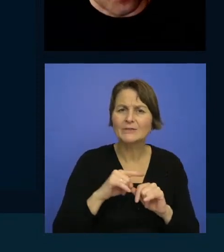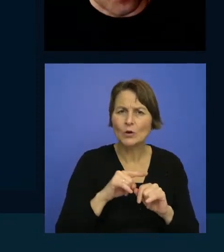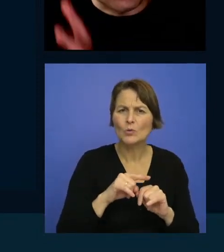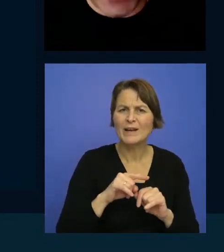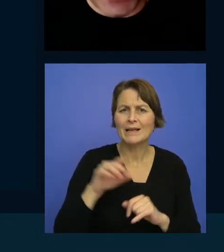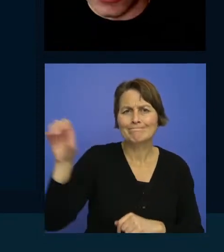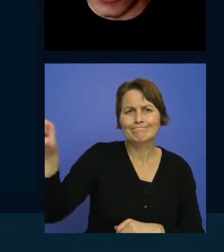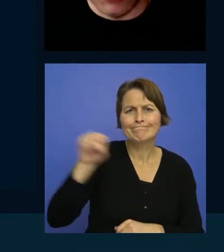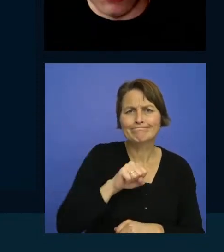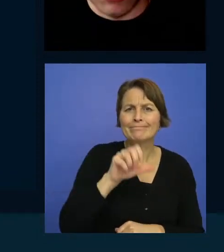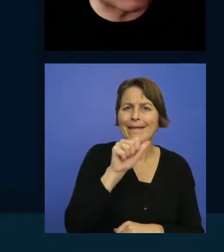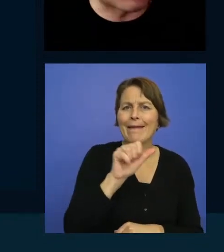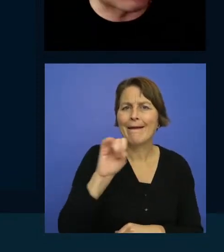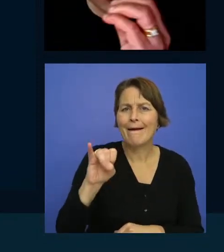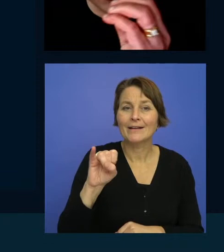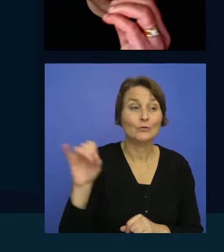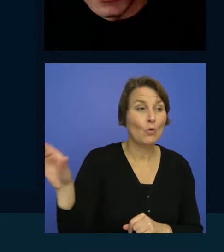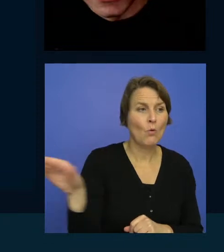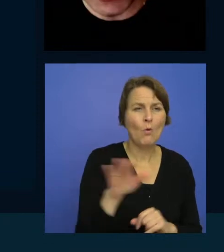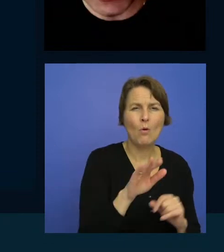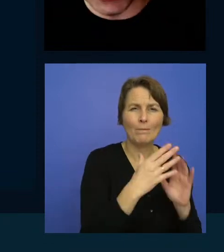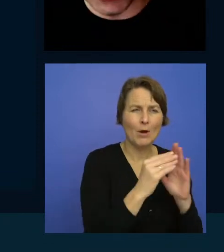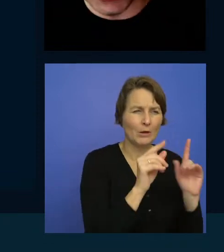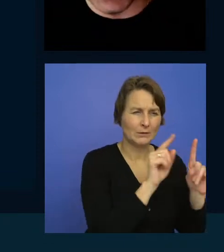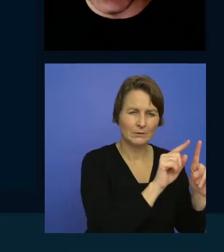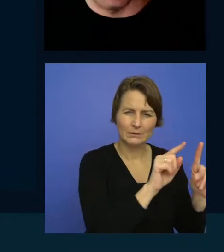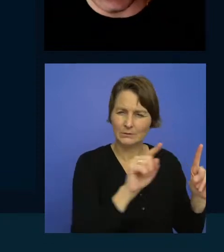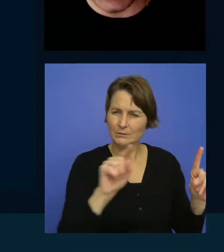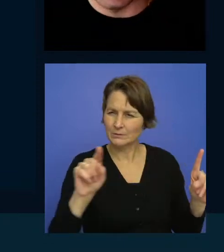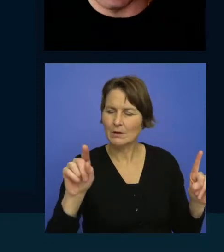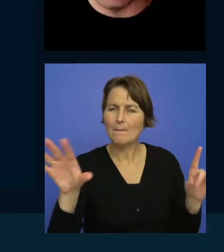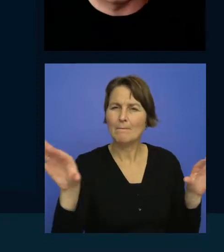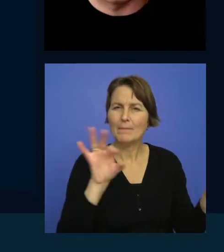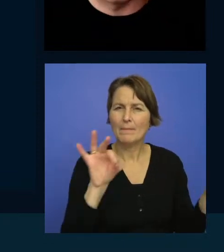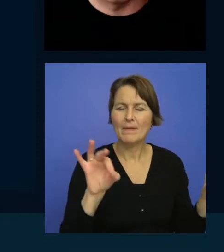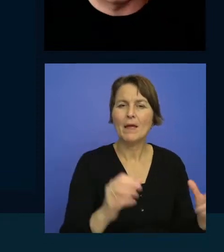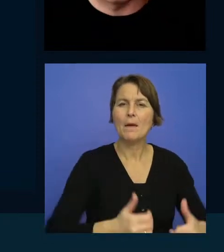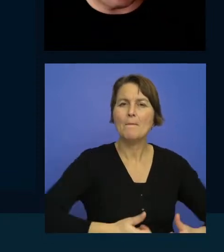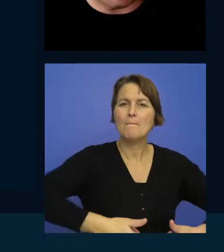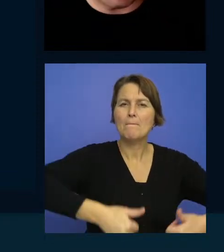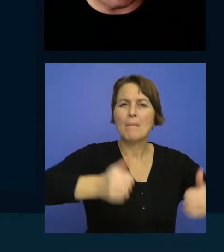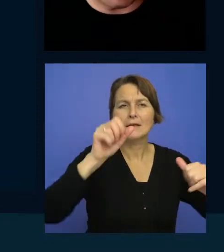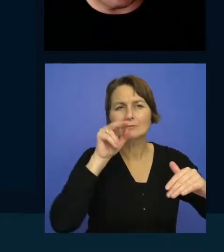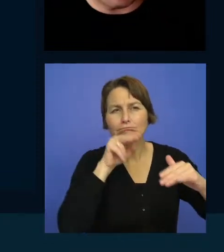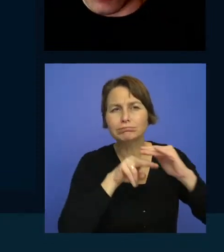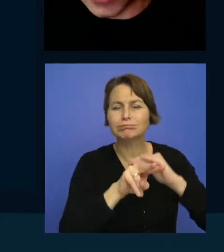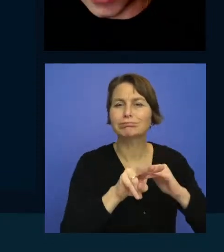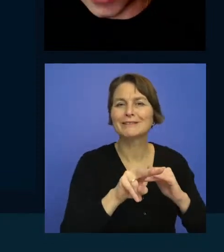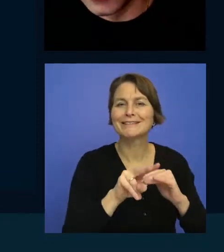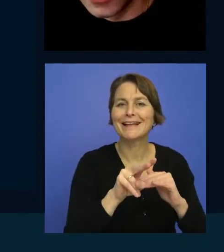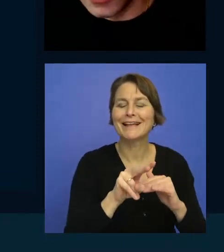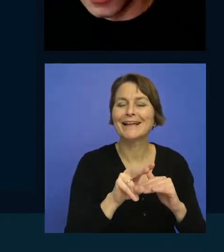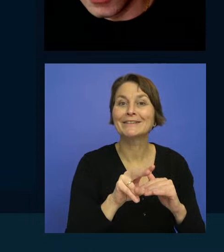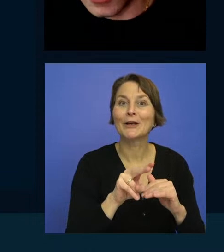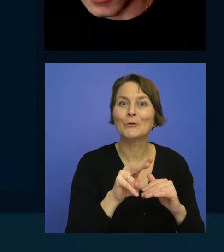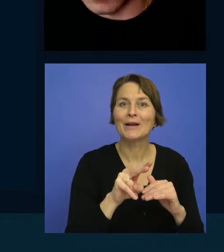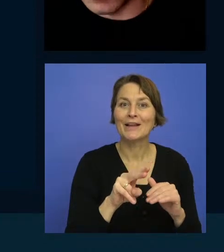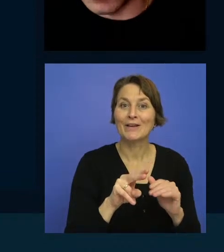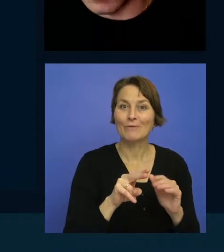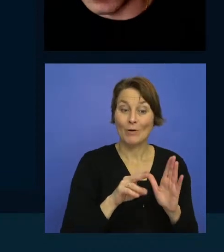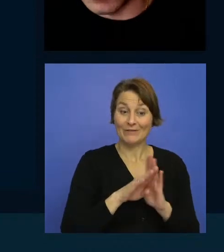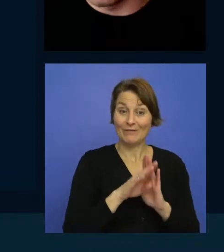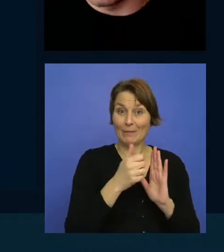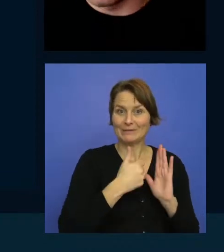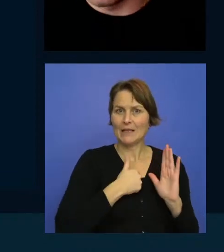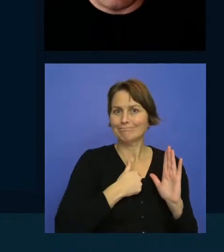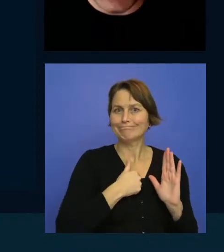training those models, making sure that they have the best predictions, are all sort of hidden from the developer. And